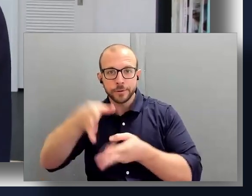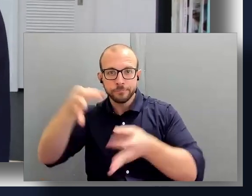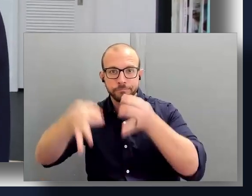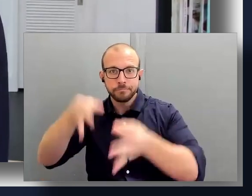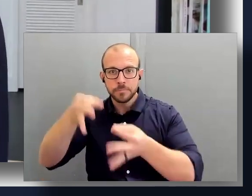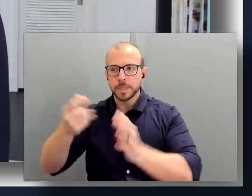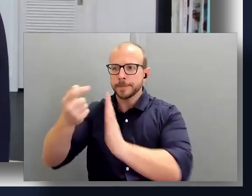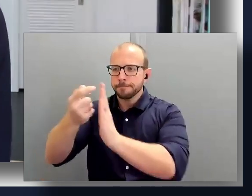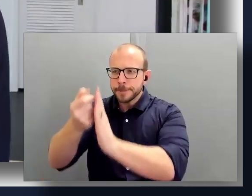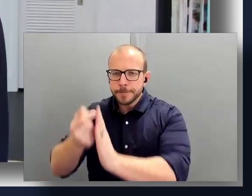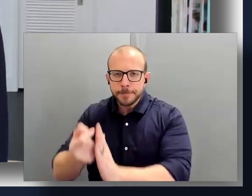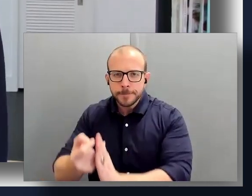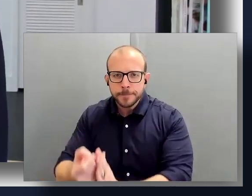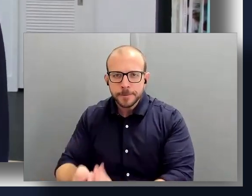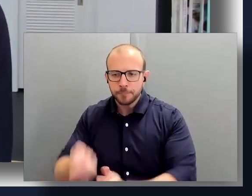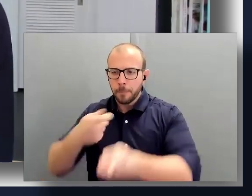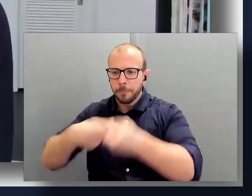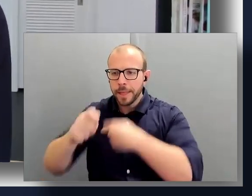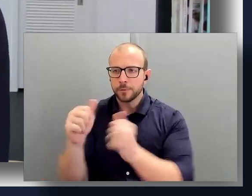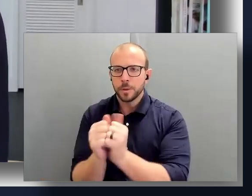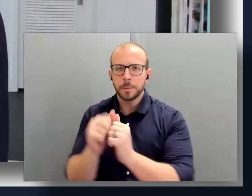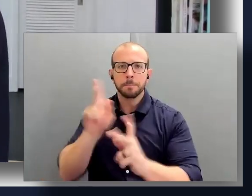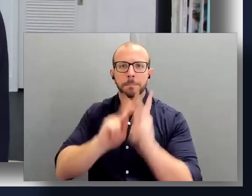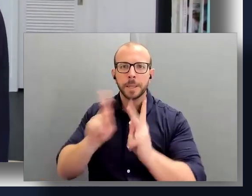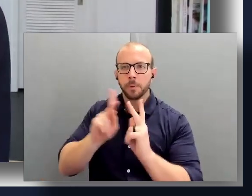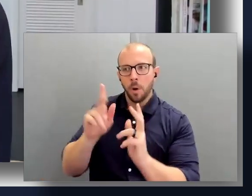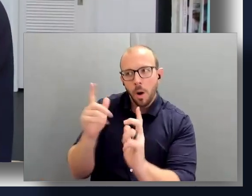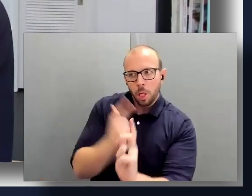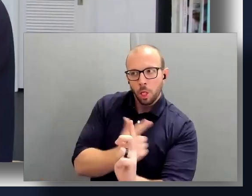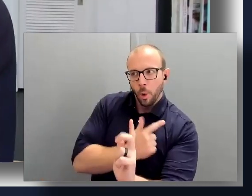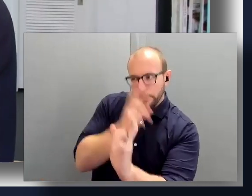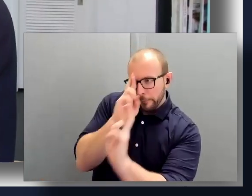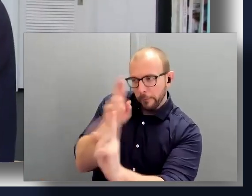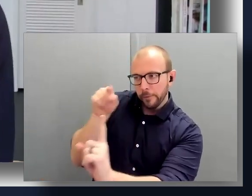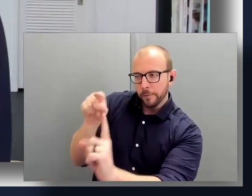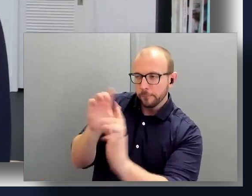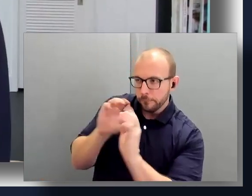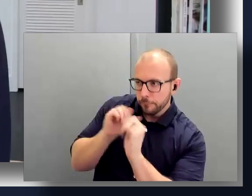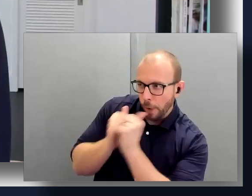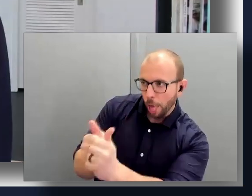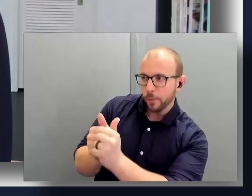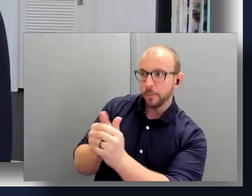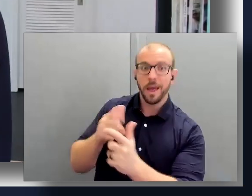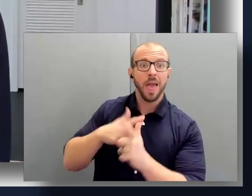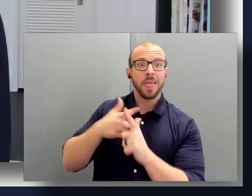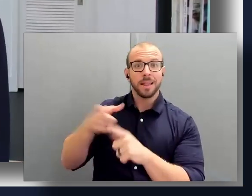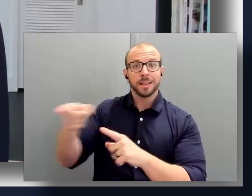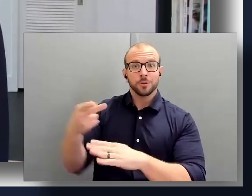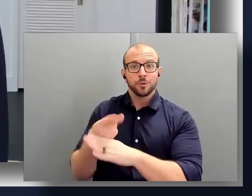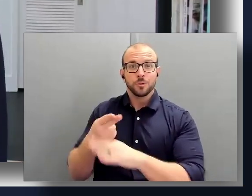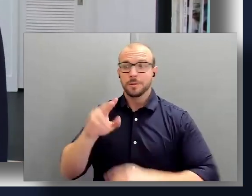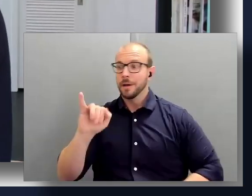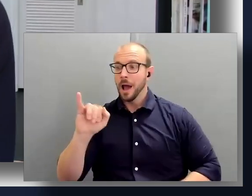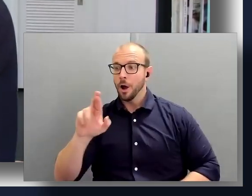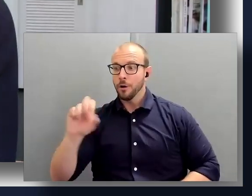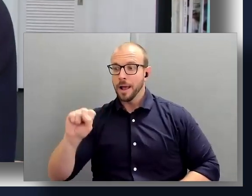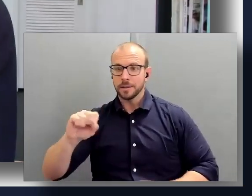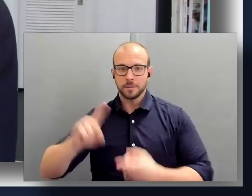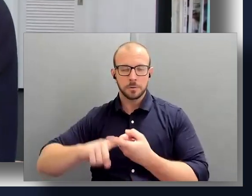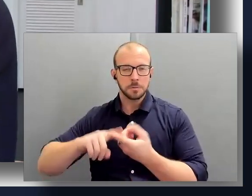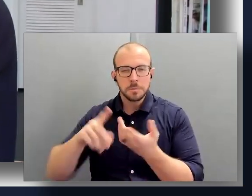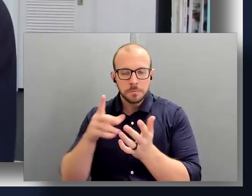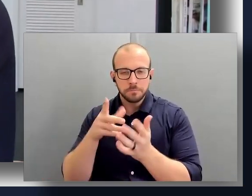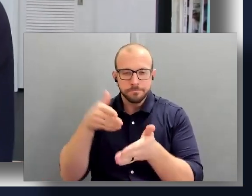put loyalists in the courts. And then he weaponized the IRS and he went after